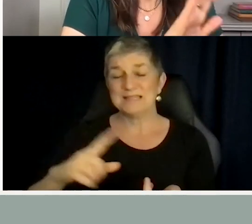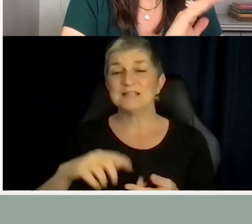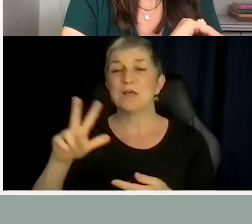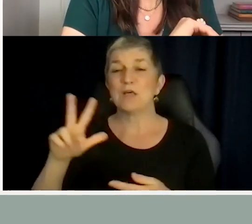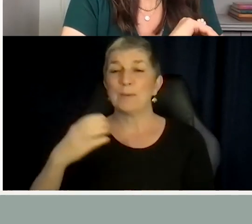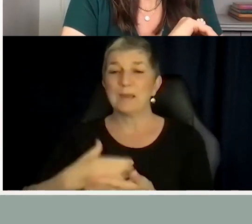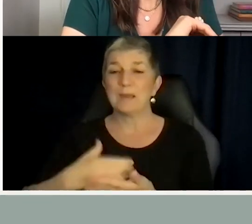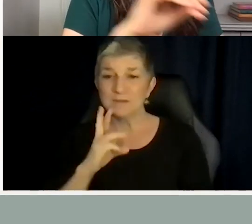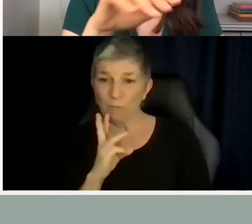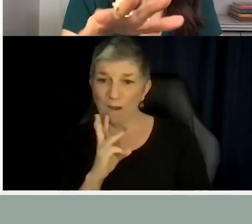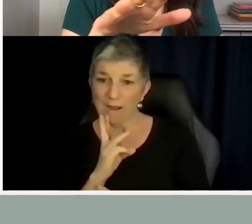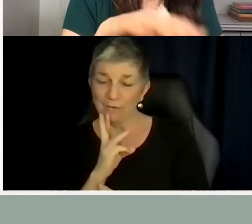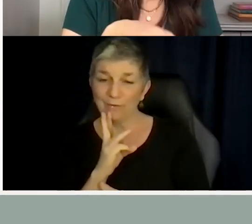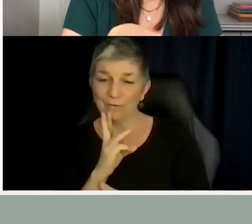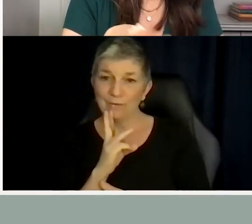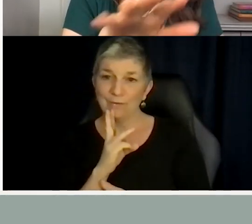water, and